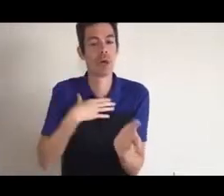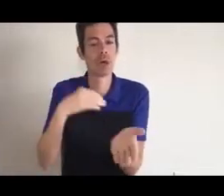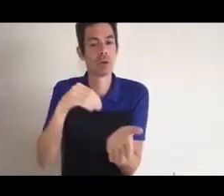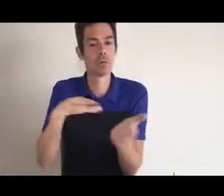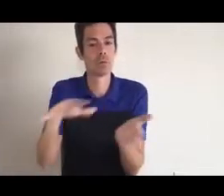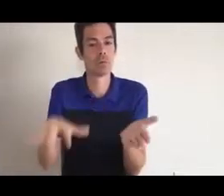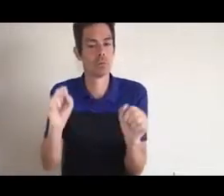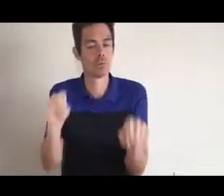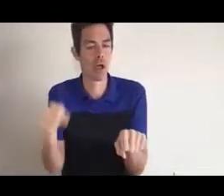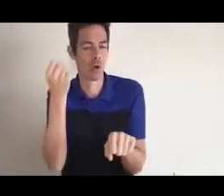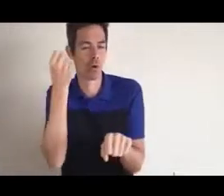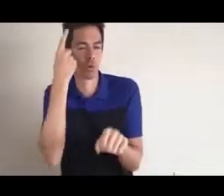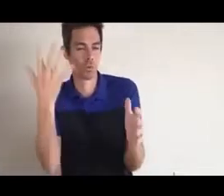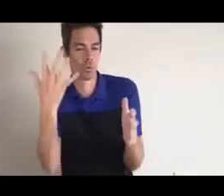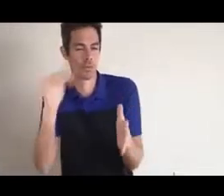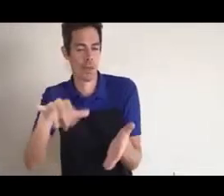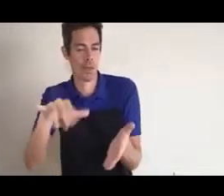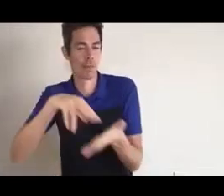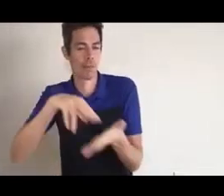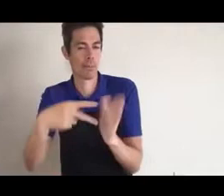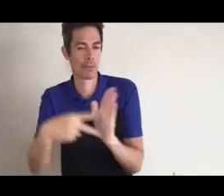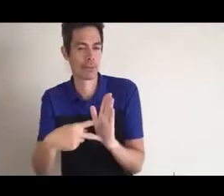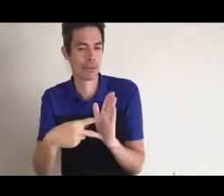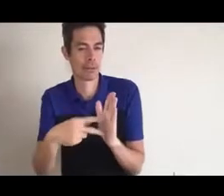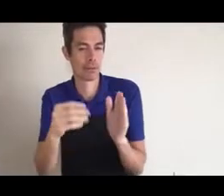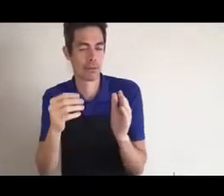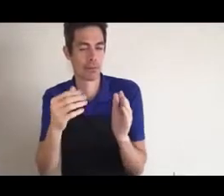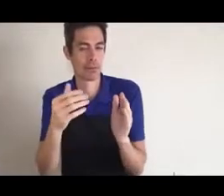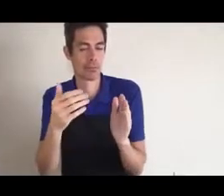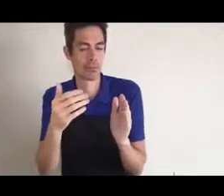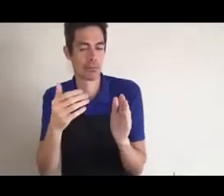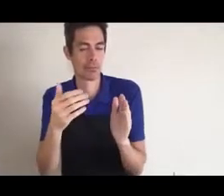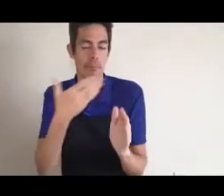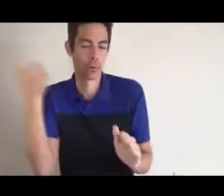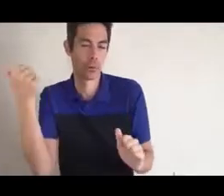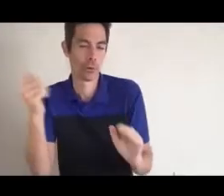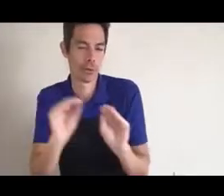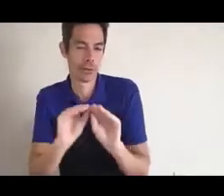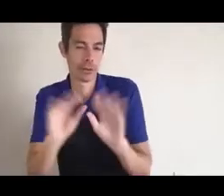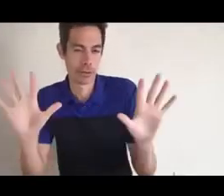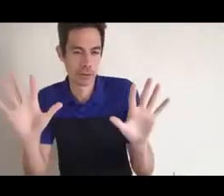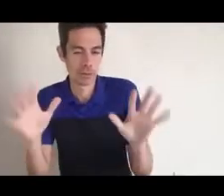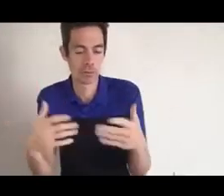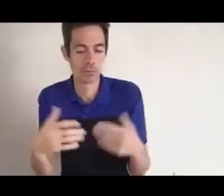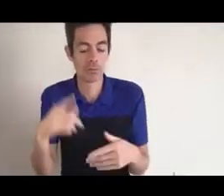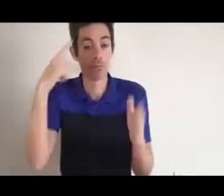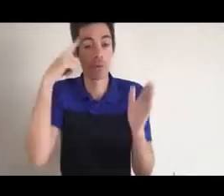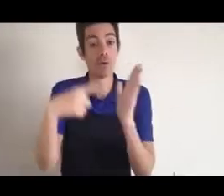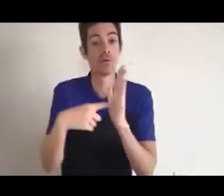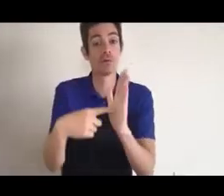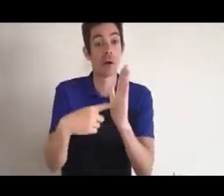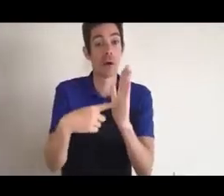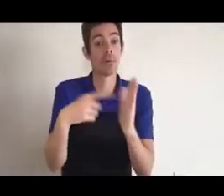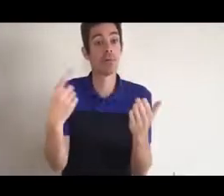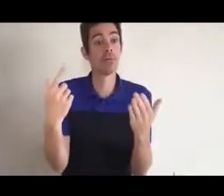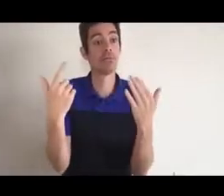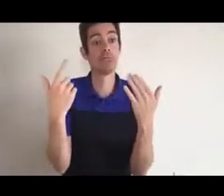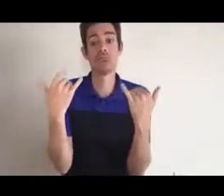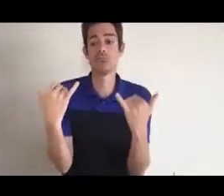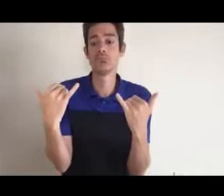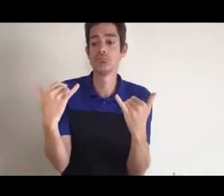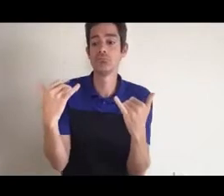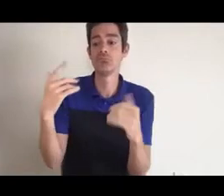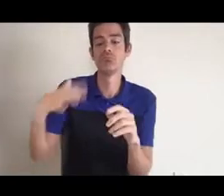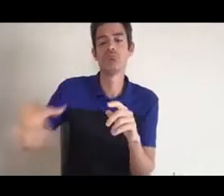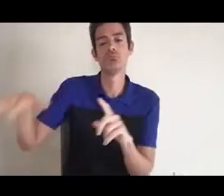this presentation because my students will be able to understand it in those terms better and more clear.